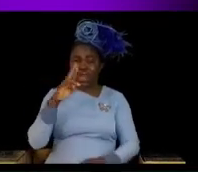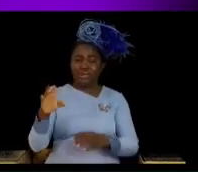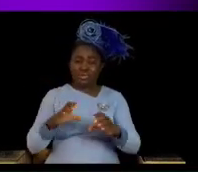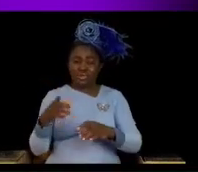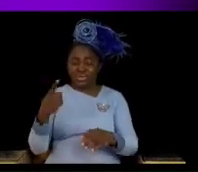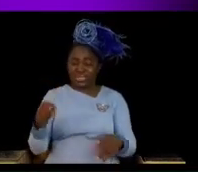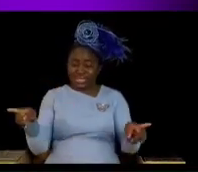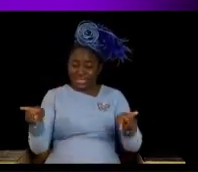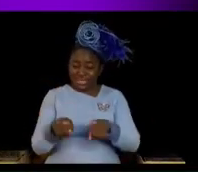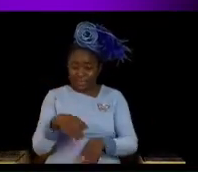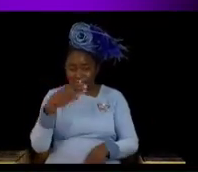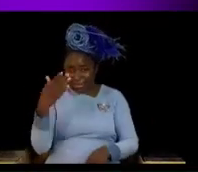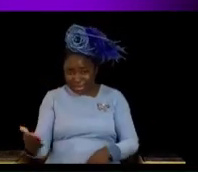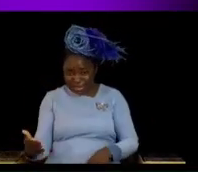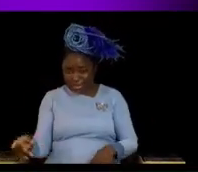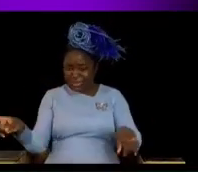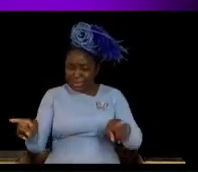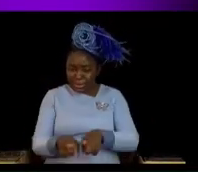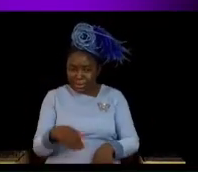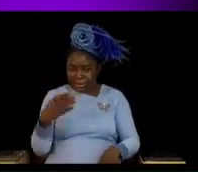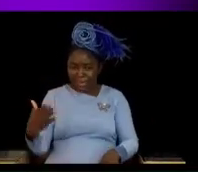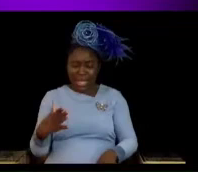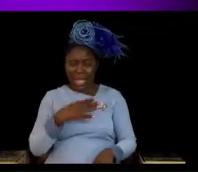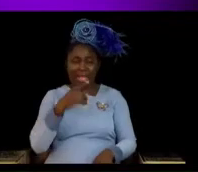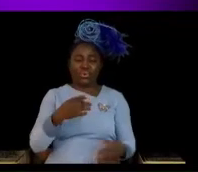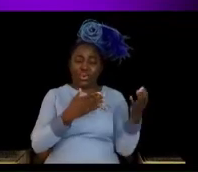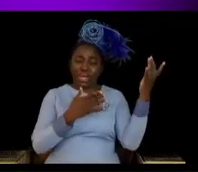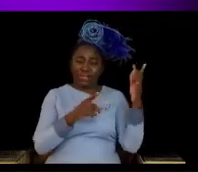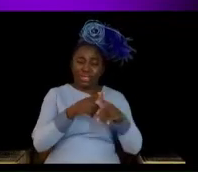doing the same thing and you expect a different thing to happen.